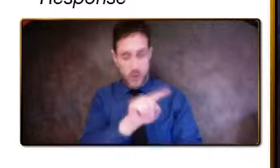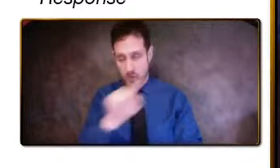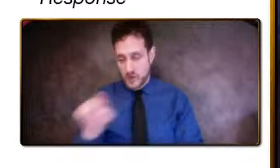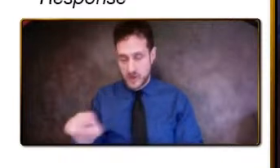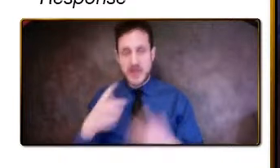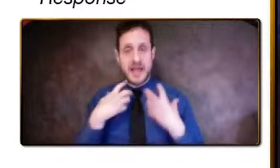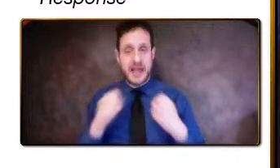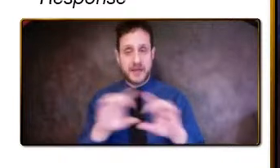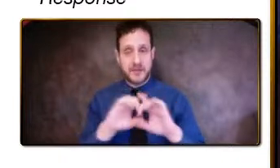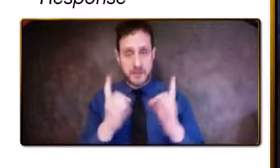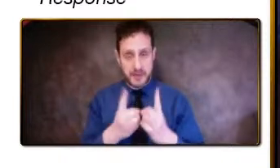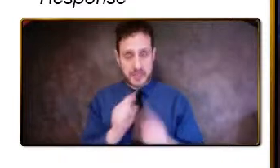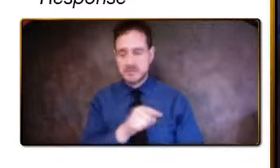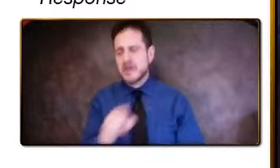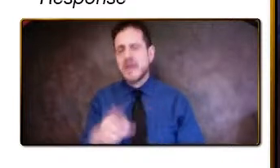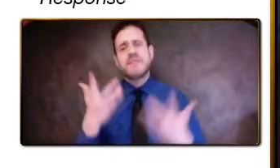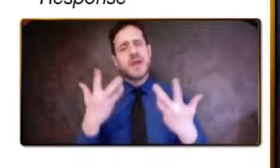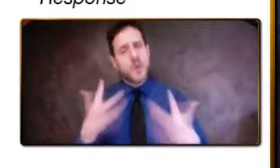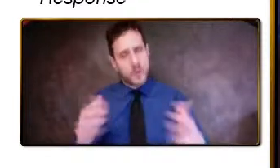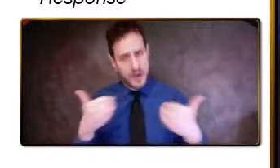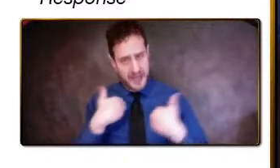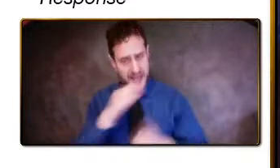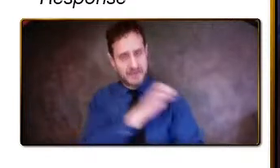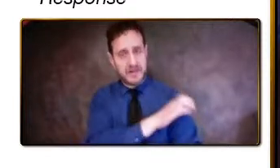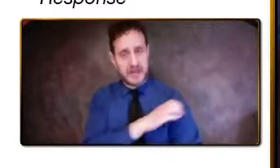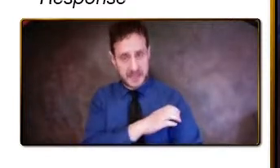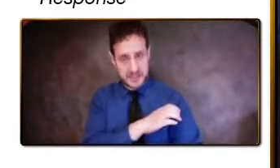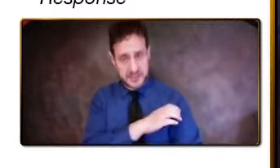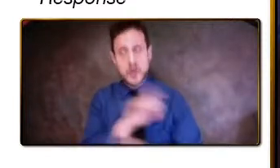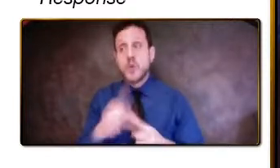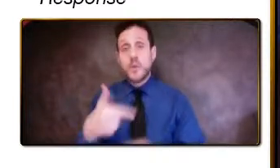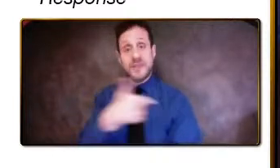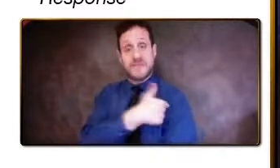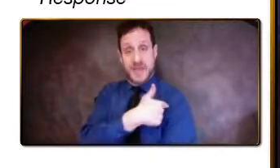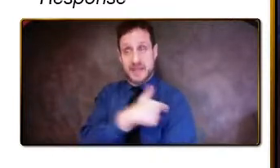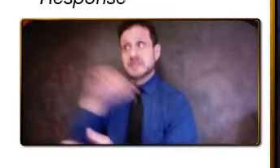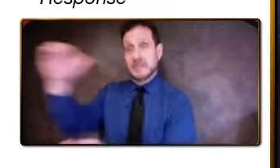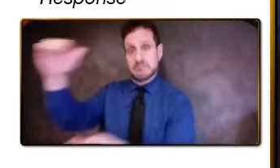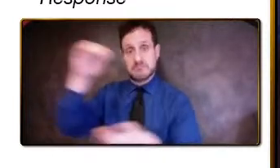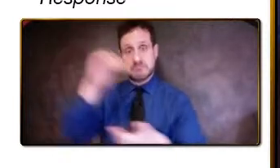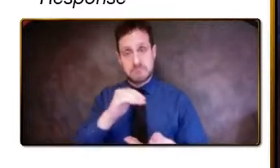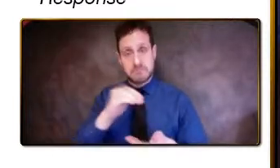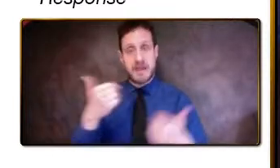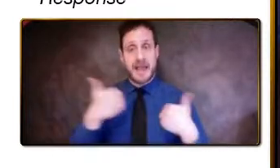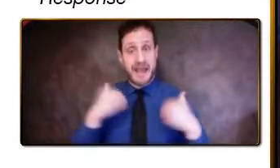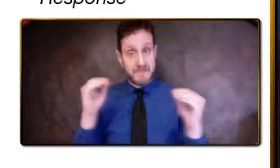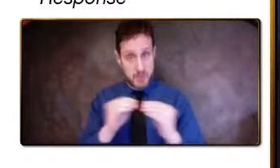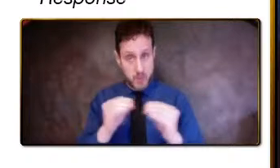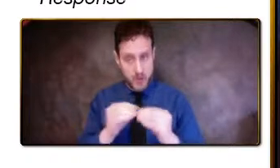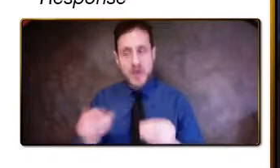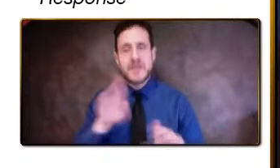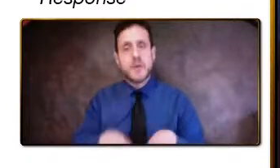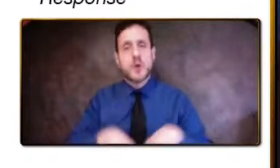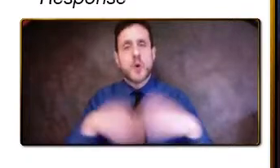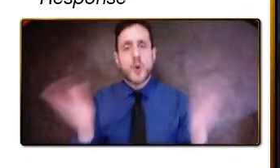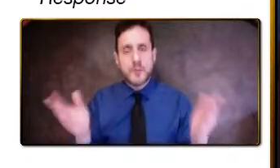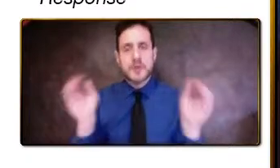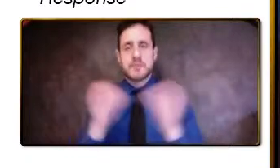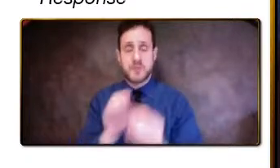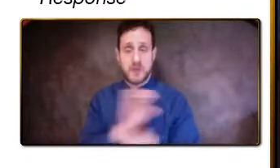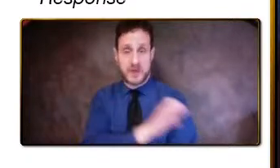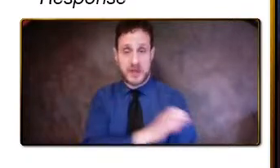already and will open up more as vaccine supply grows. But already we've seen aggressive efforts by